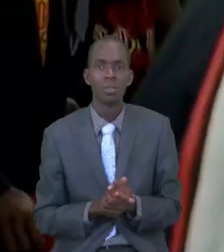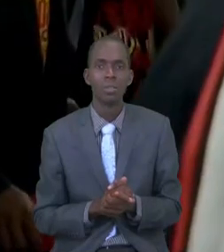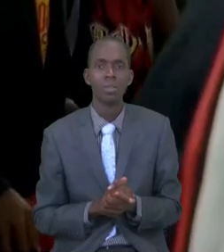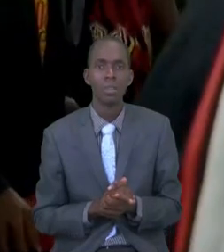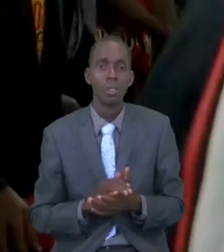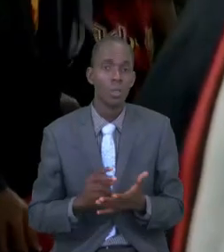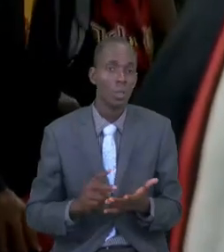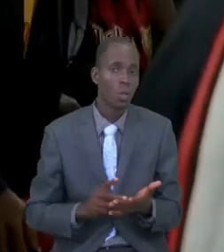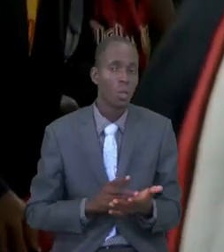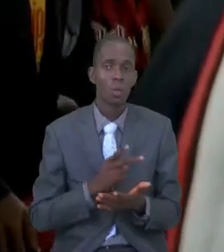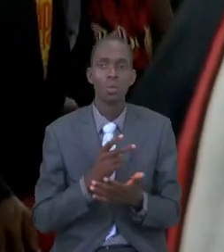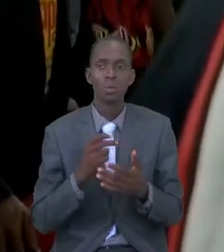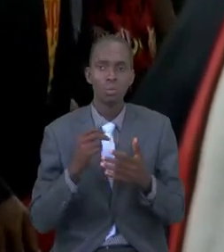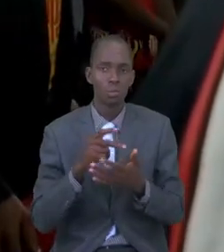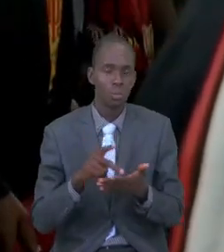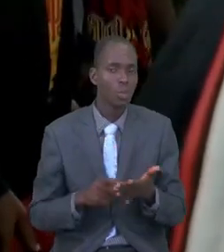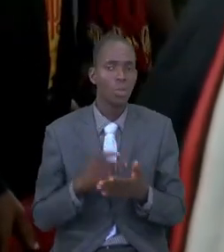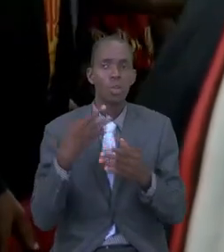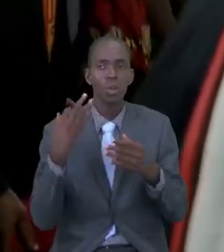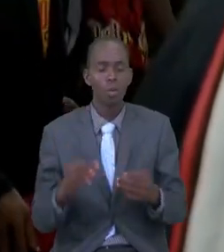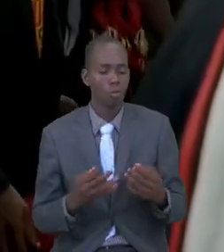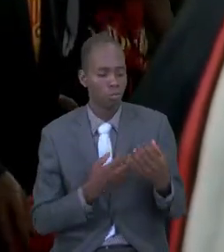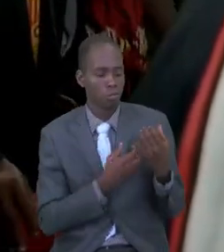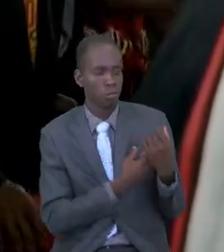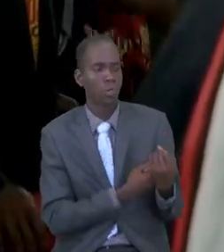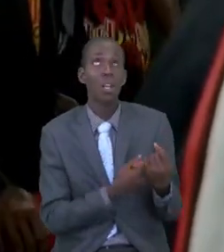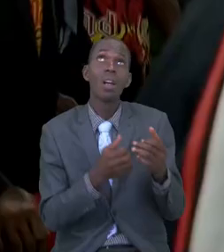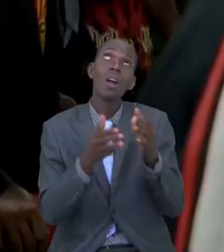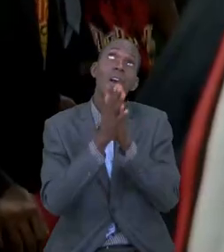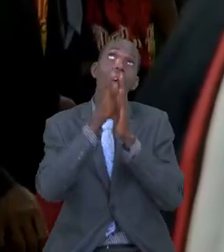Double portion of courage, ask Him.